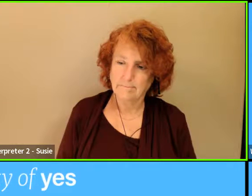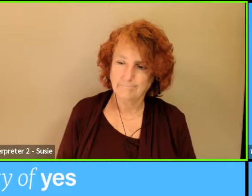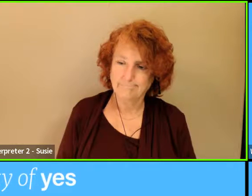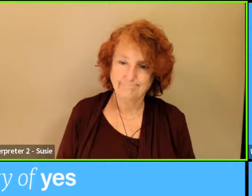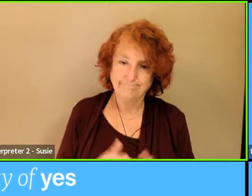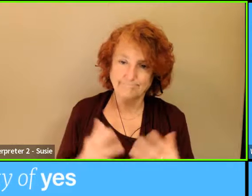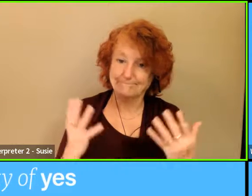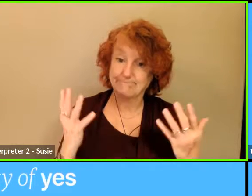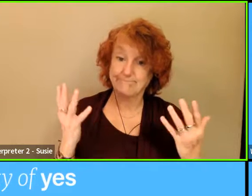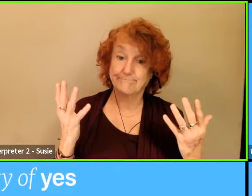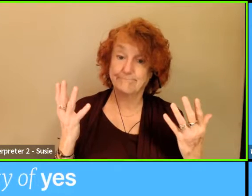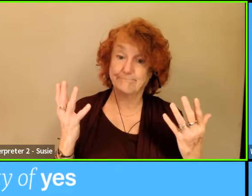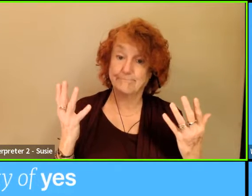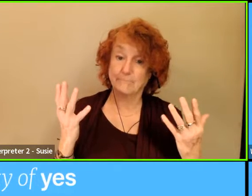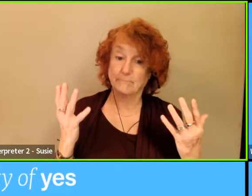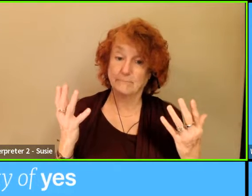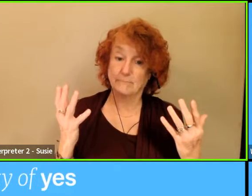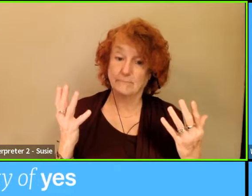I